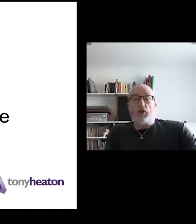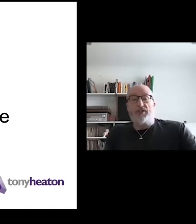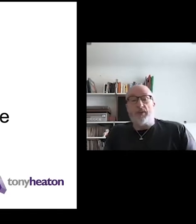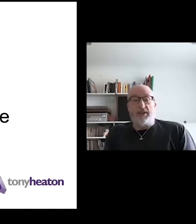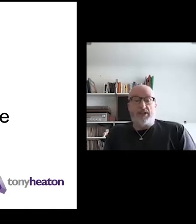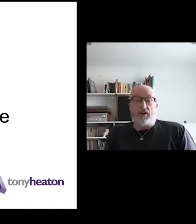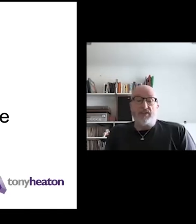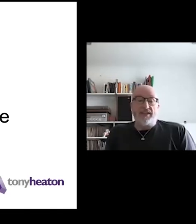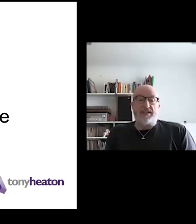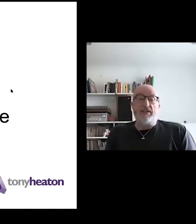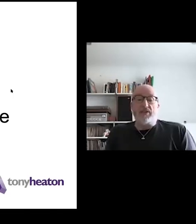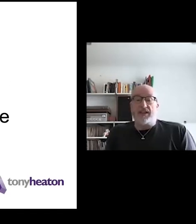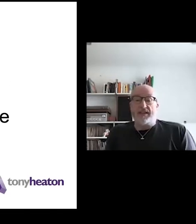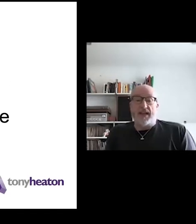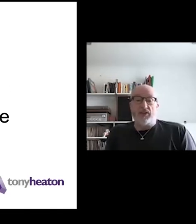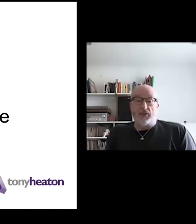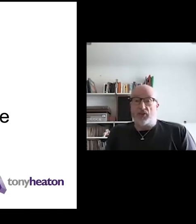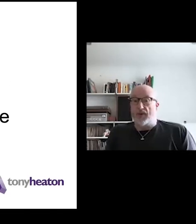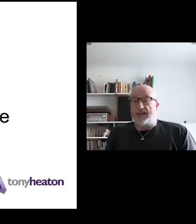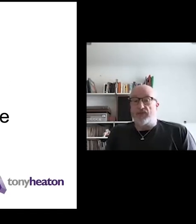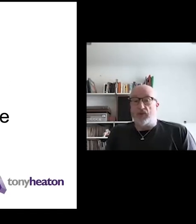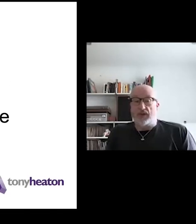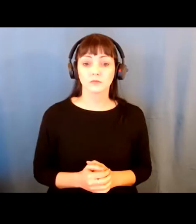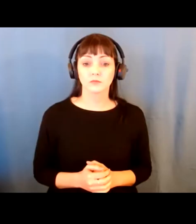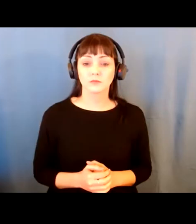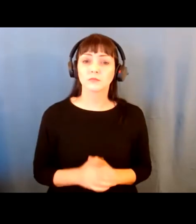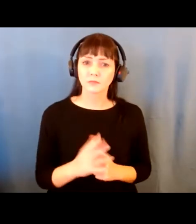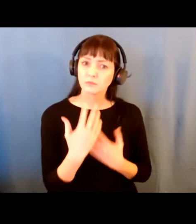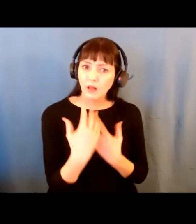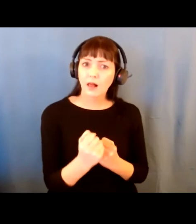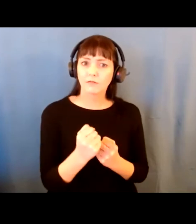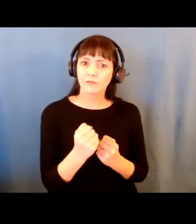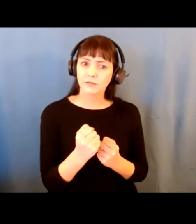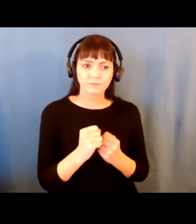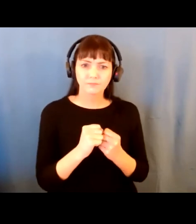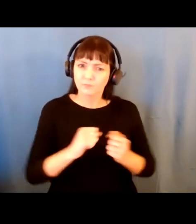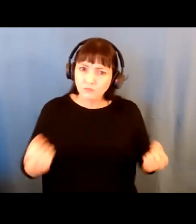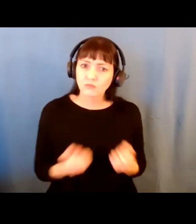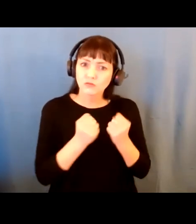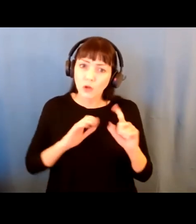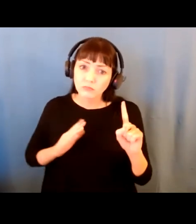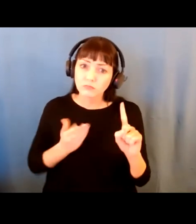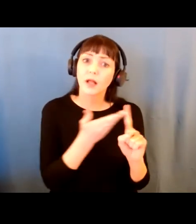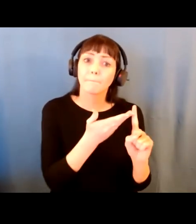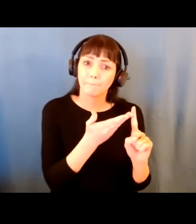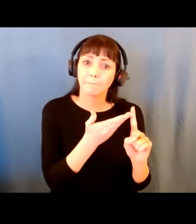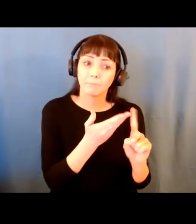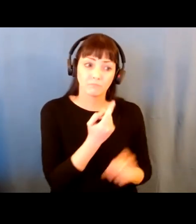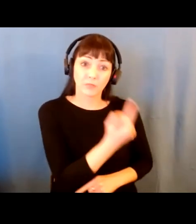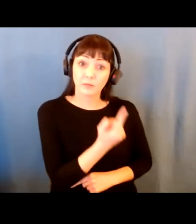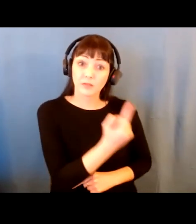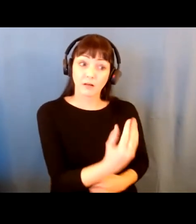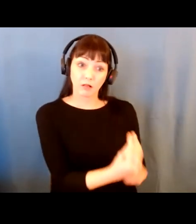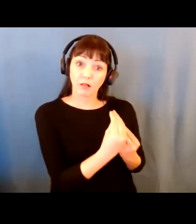And of course, disability arts is seriously intentioned creative work. It's often made by artists who have undertaken training in